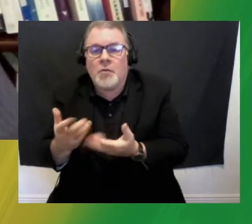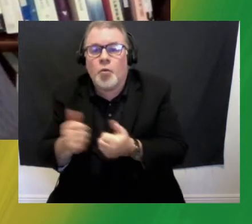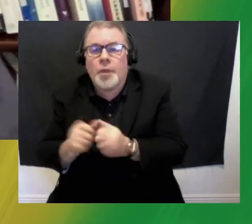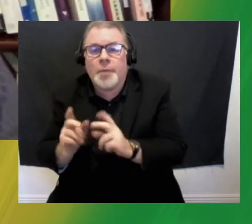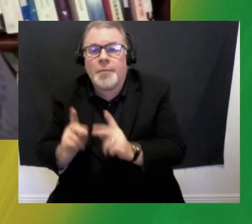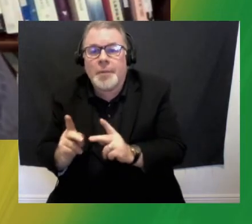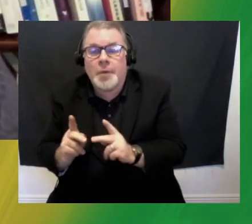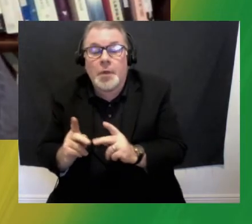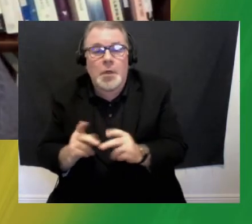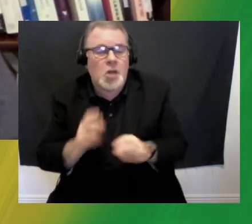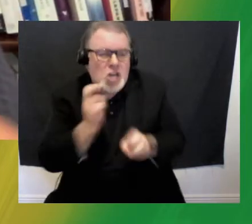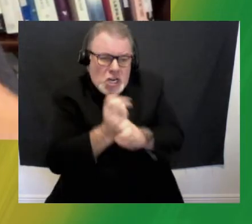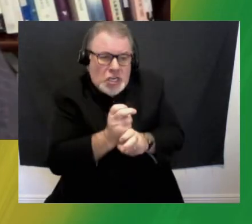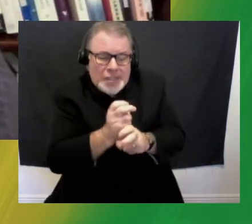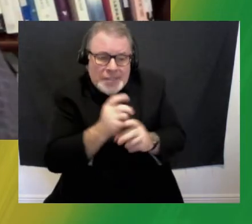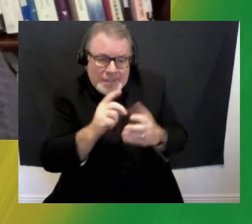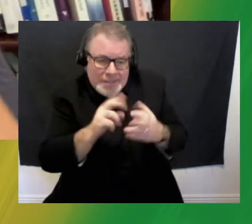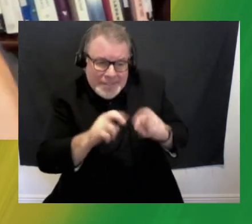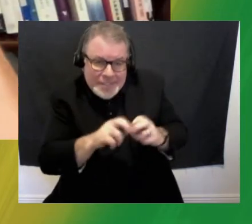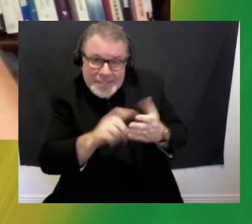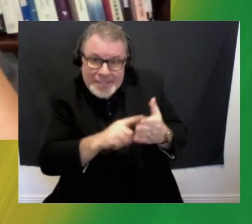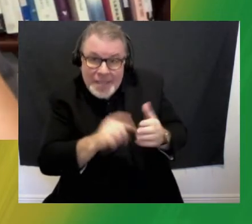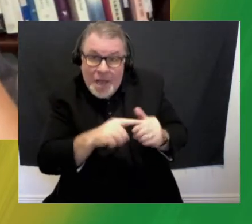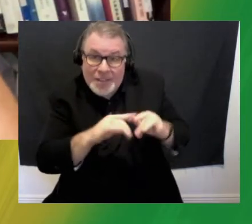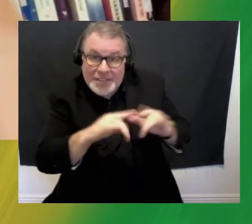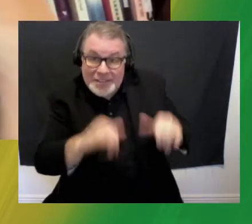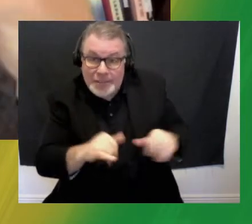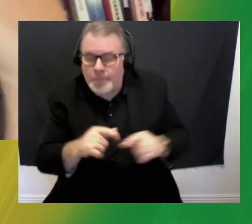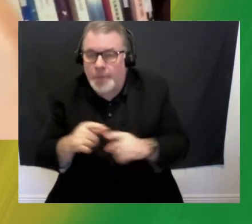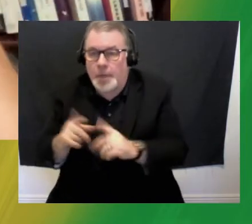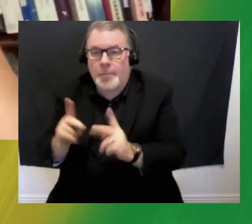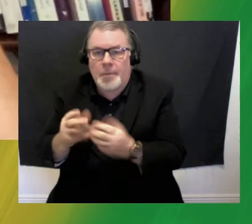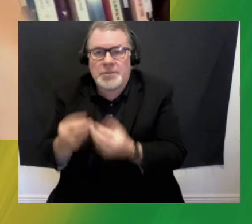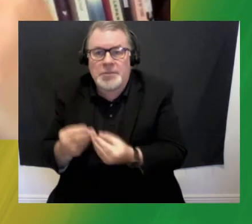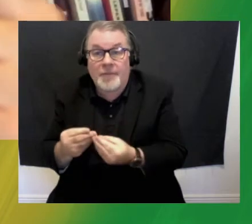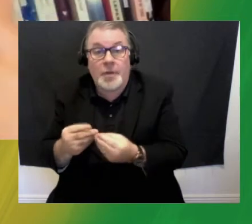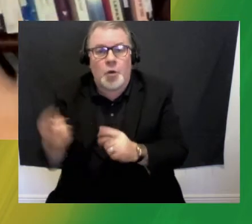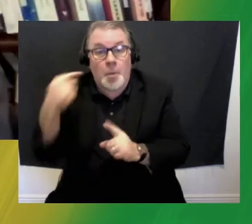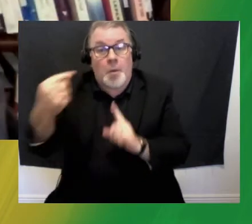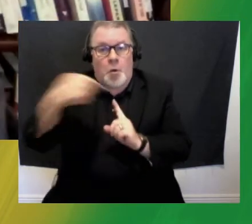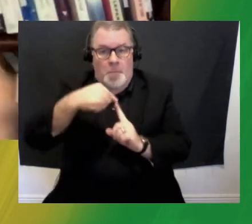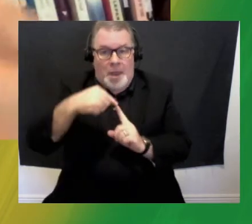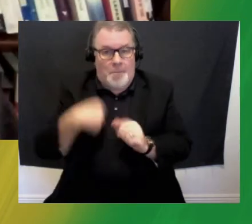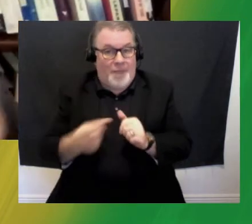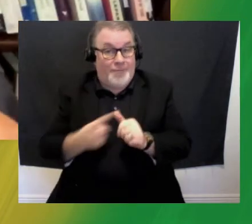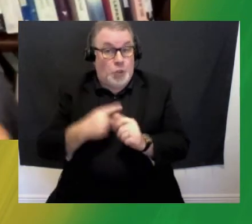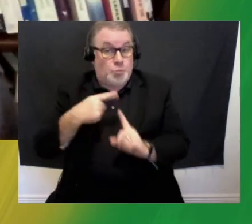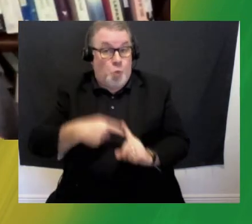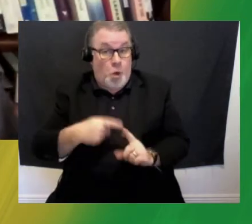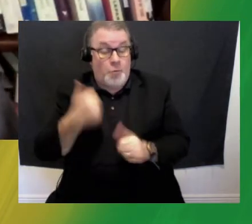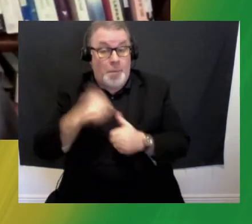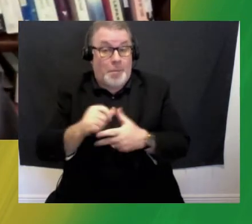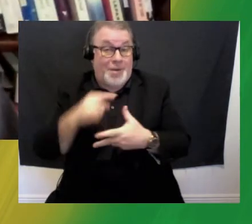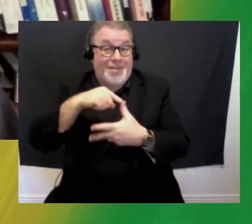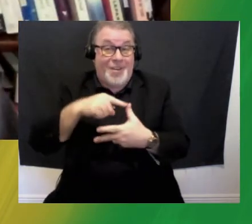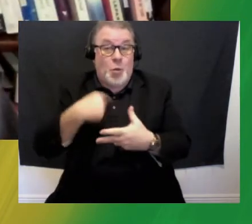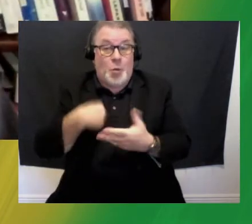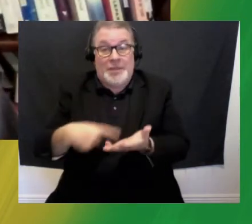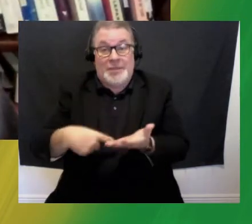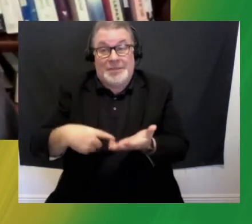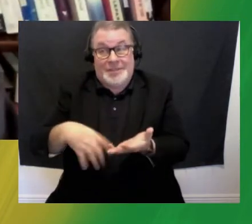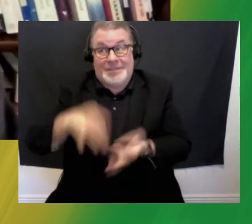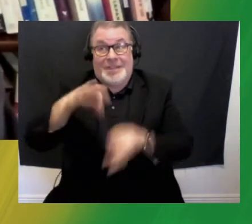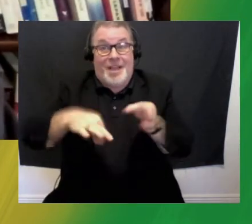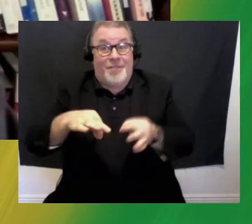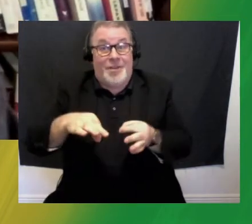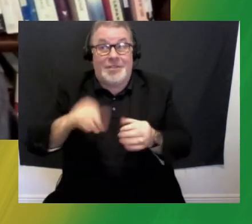on people. What do I mean by that? Well, what I mean by that is sometimes, and this goes back to that first point I was making about how when we discover injustice,